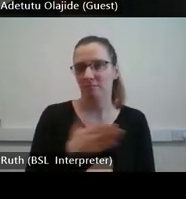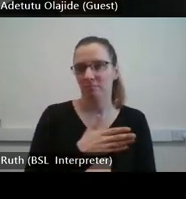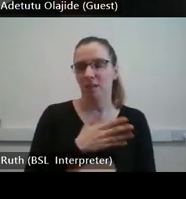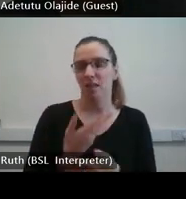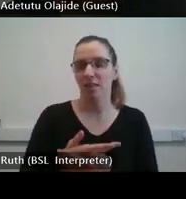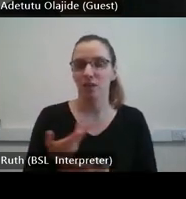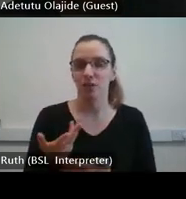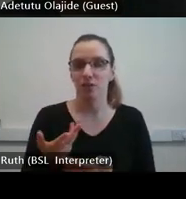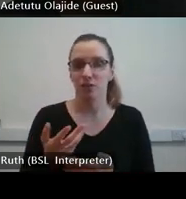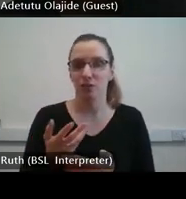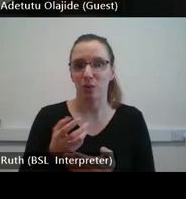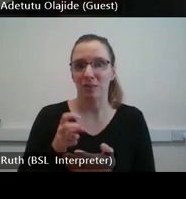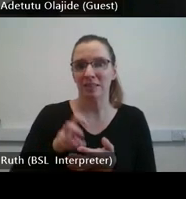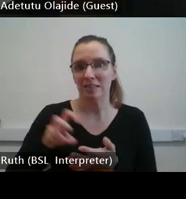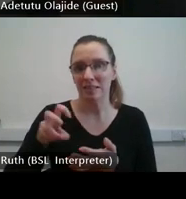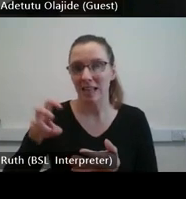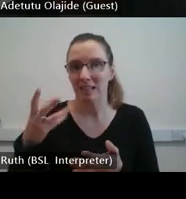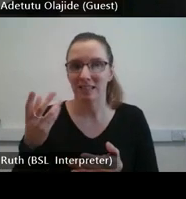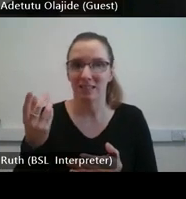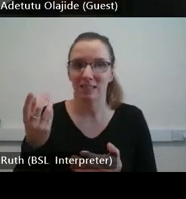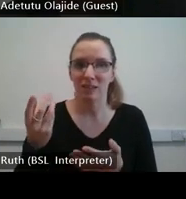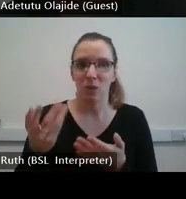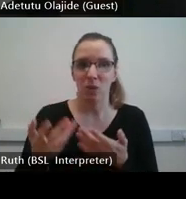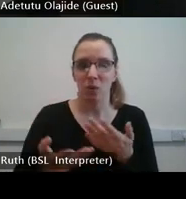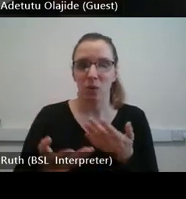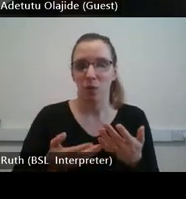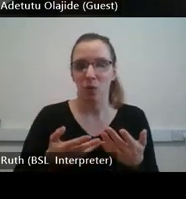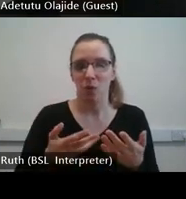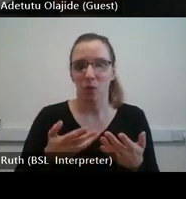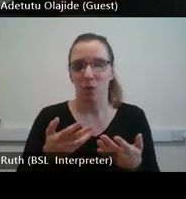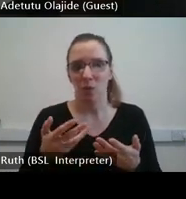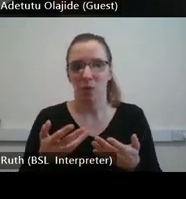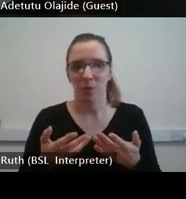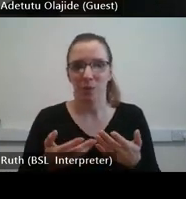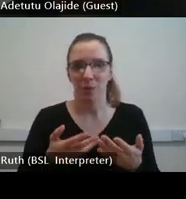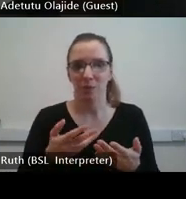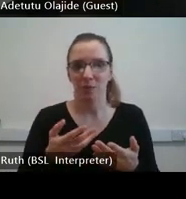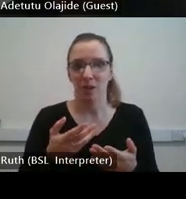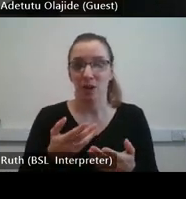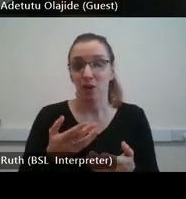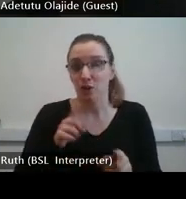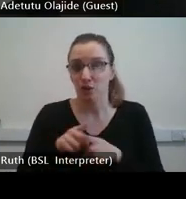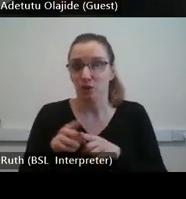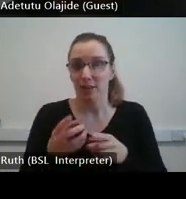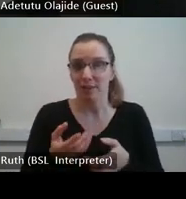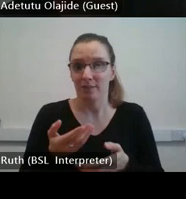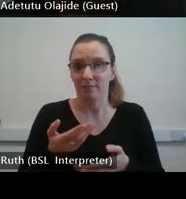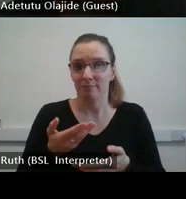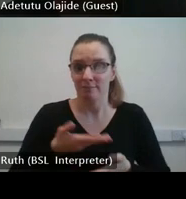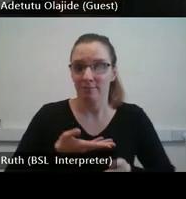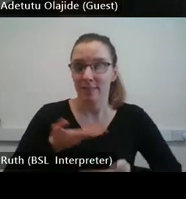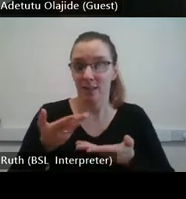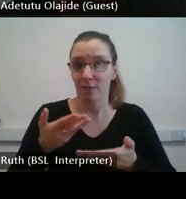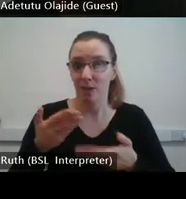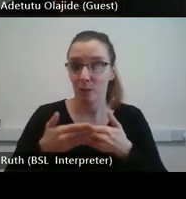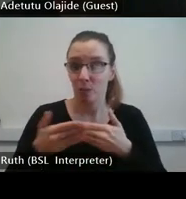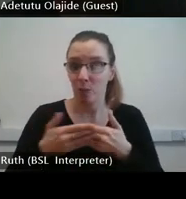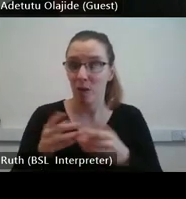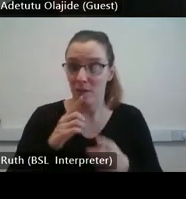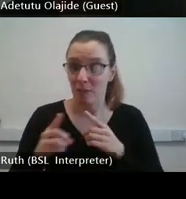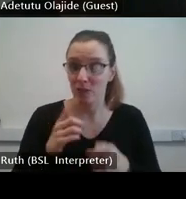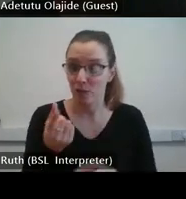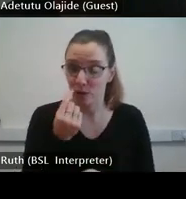it's upstairs. You can take it, you know, you're trying to take care of as much information as possible, but it is going to be very difficult. You just need to be